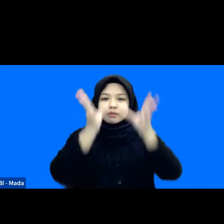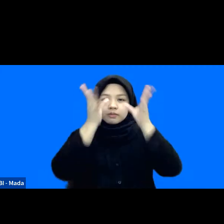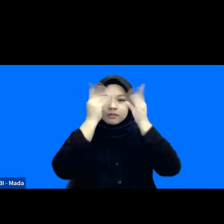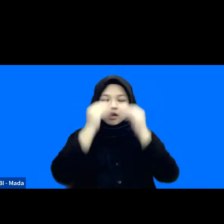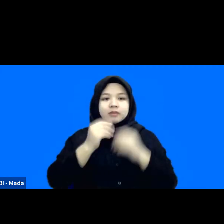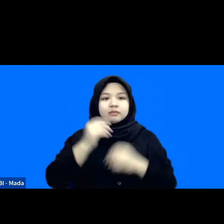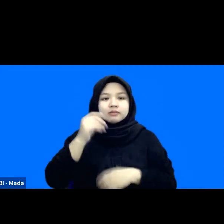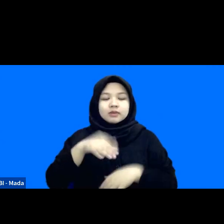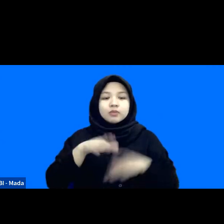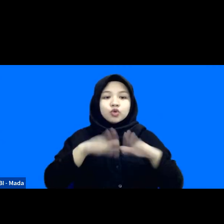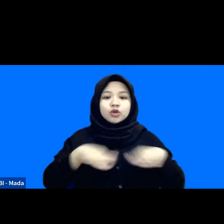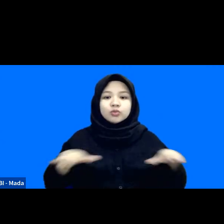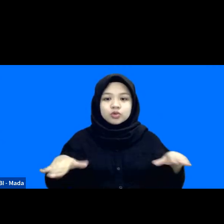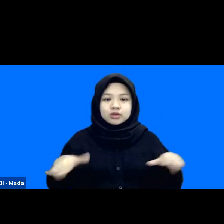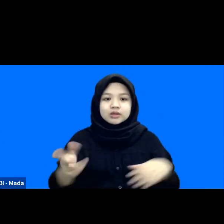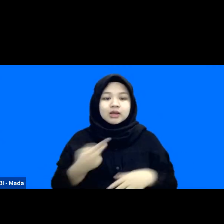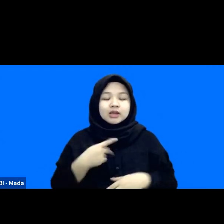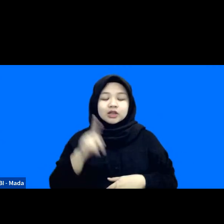we